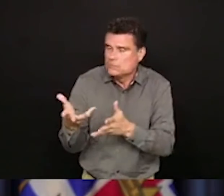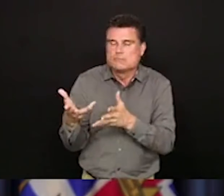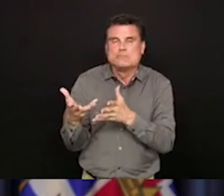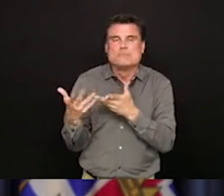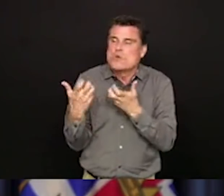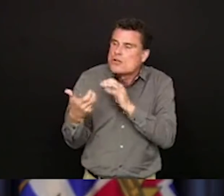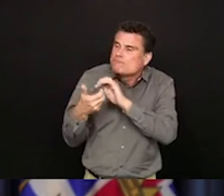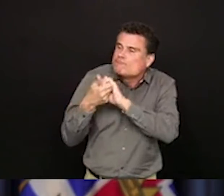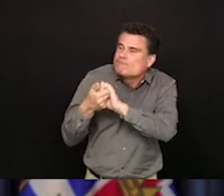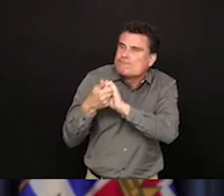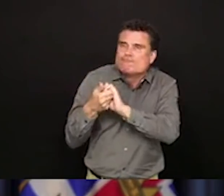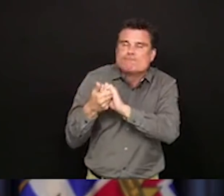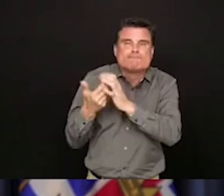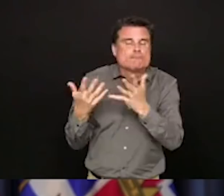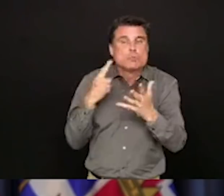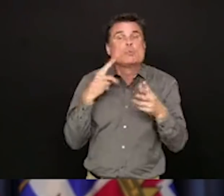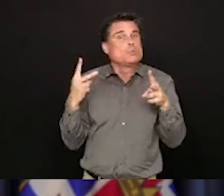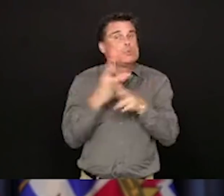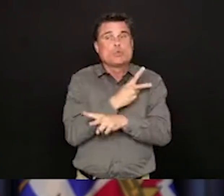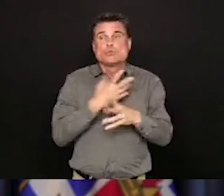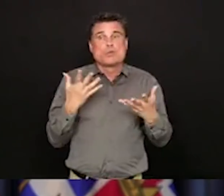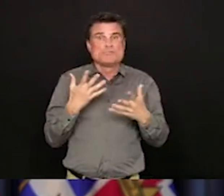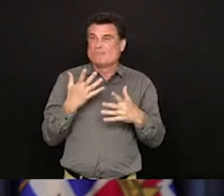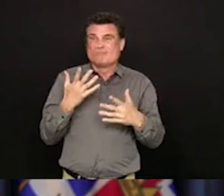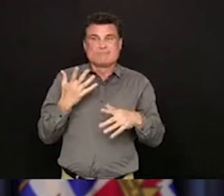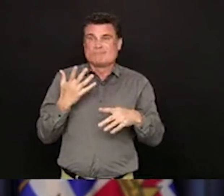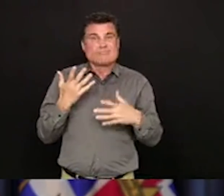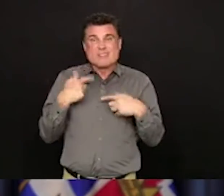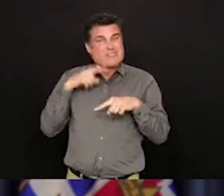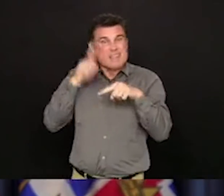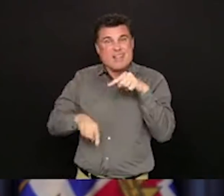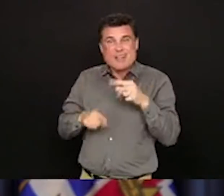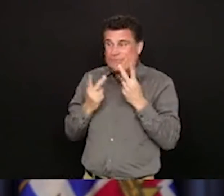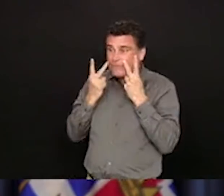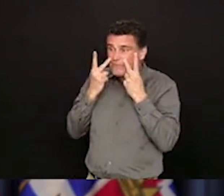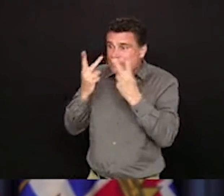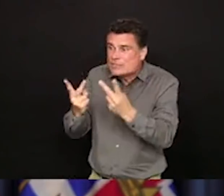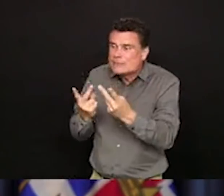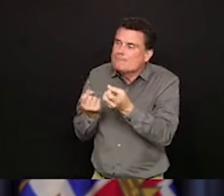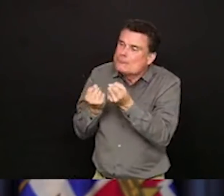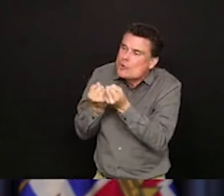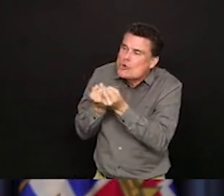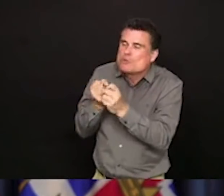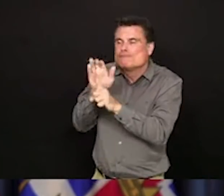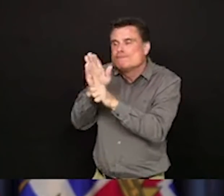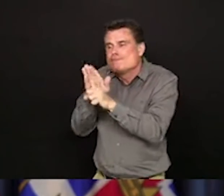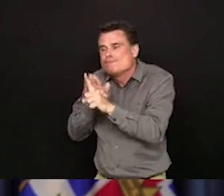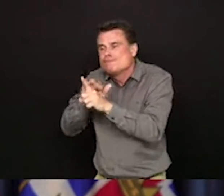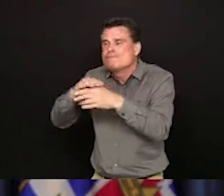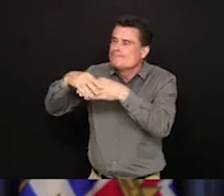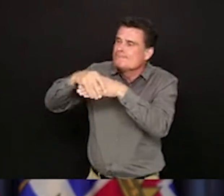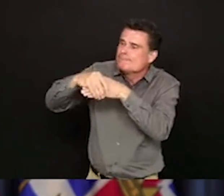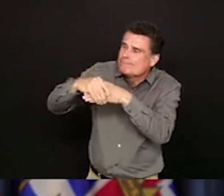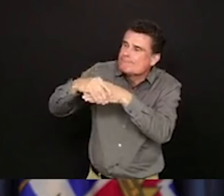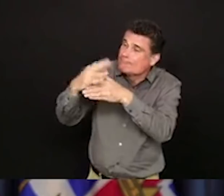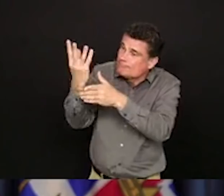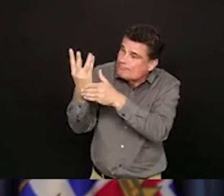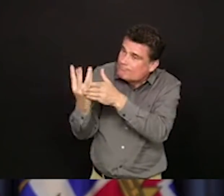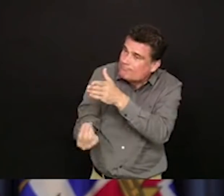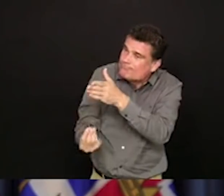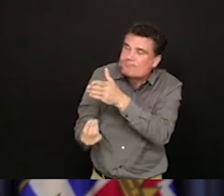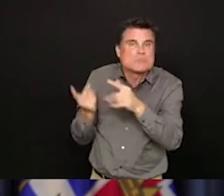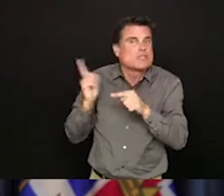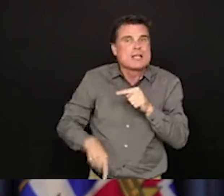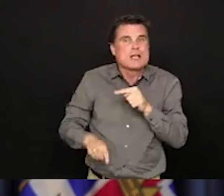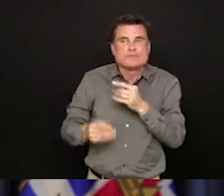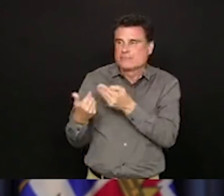in communities. So our condolences and our thoughts go out to all of them. As Dr. Henry has said, today is